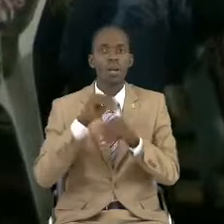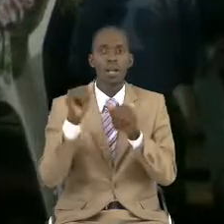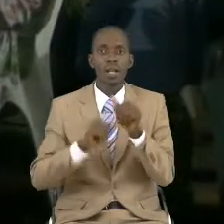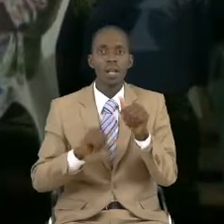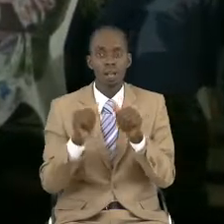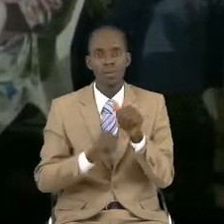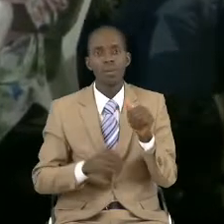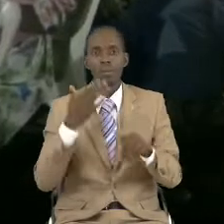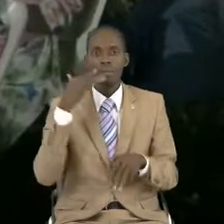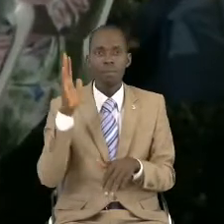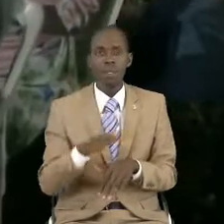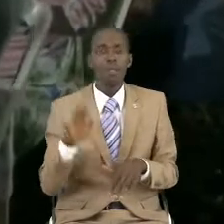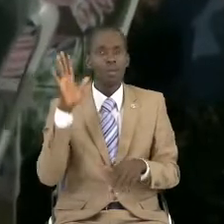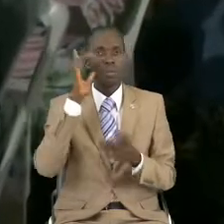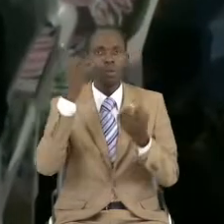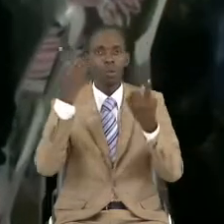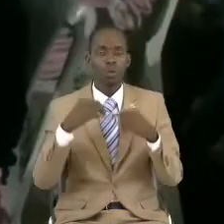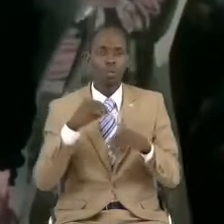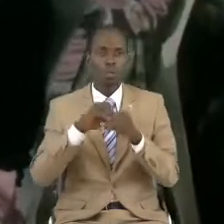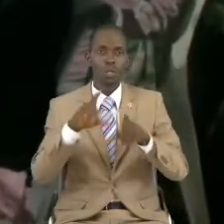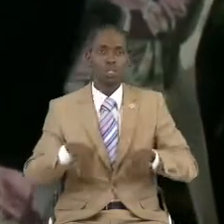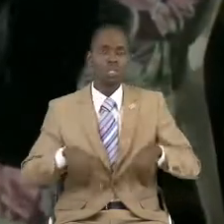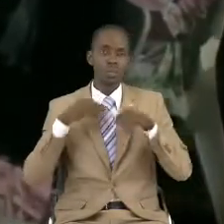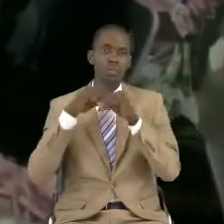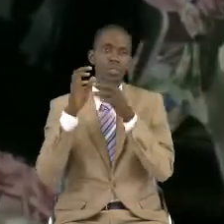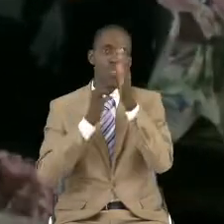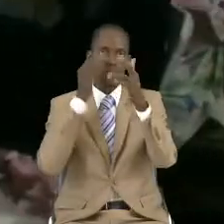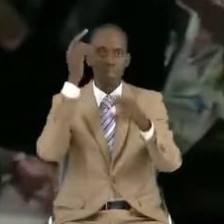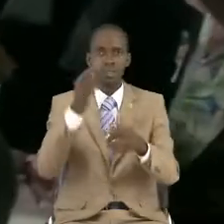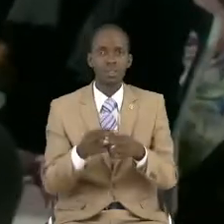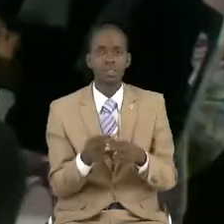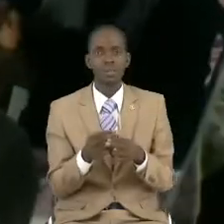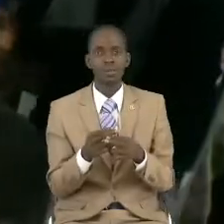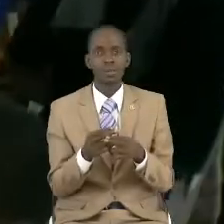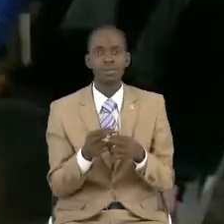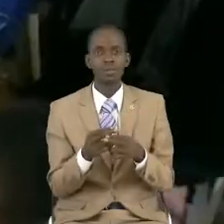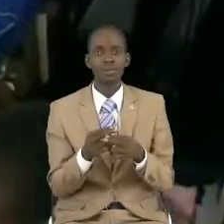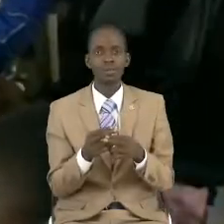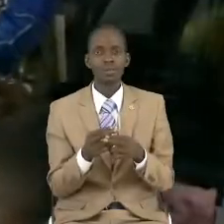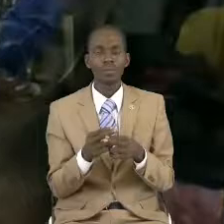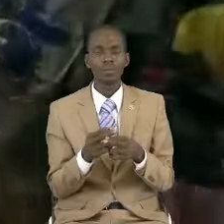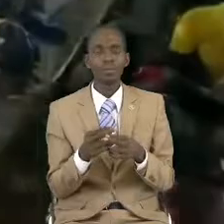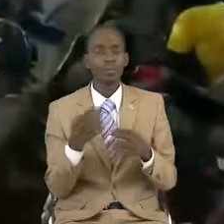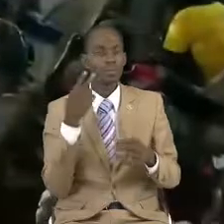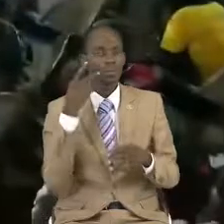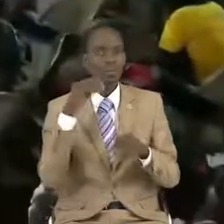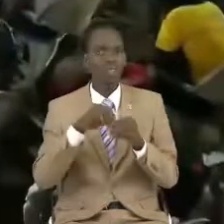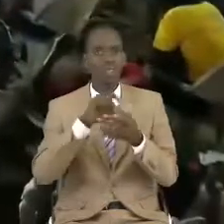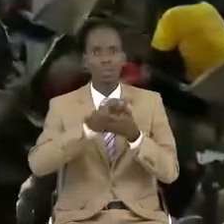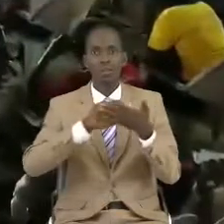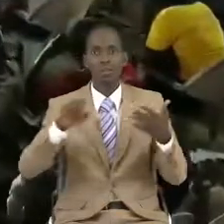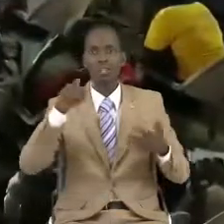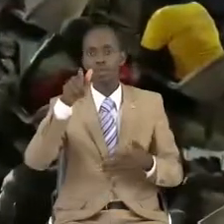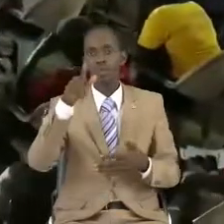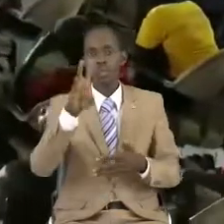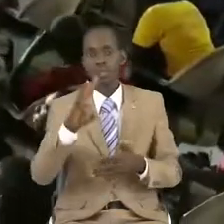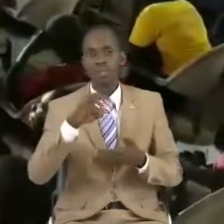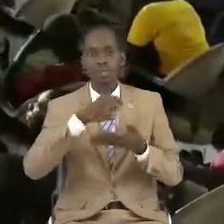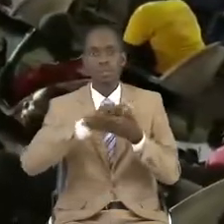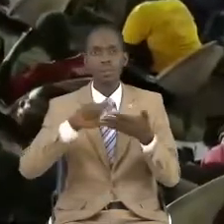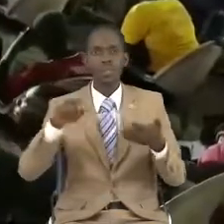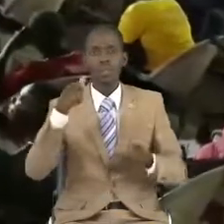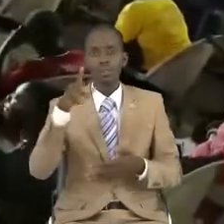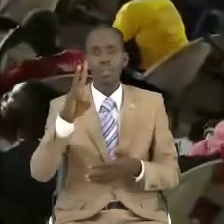will come in your life in jesus name look at verse 26 in verse 26